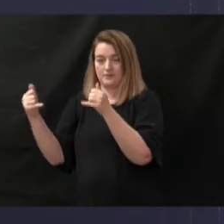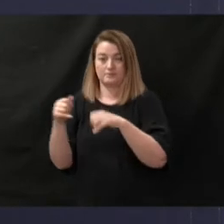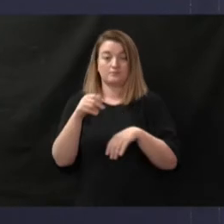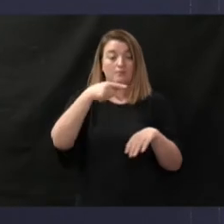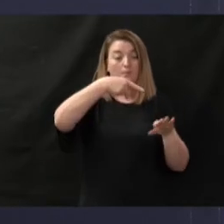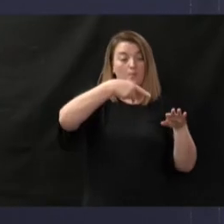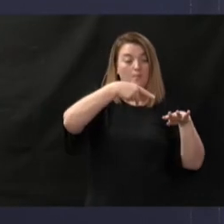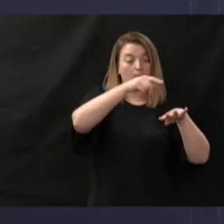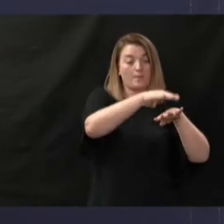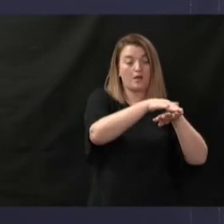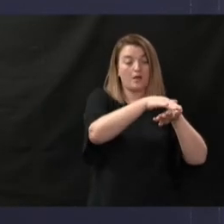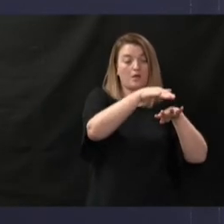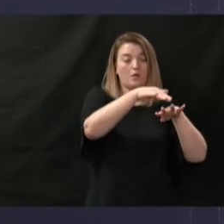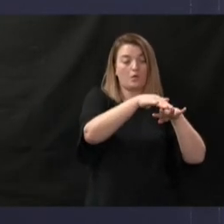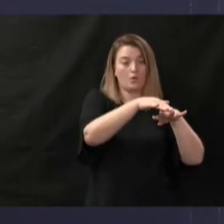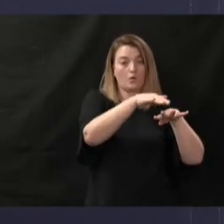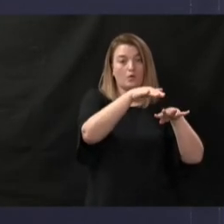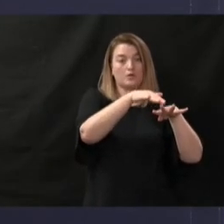Ready?